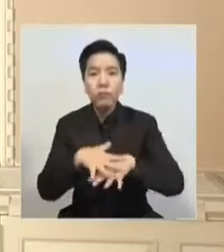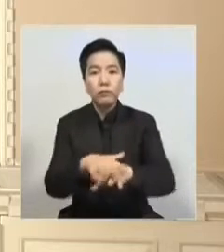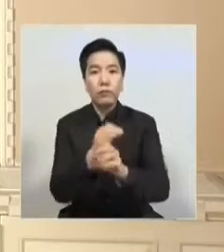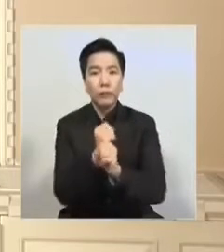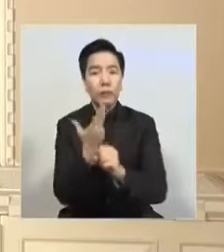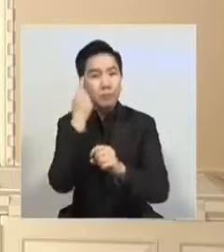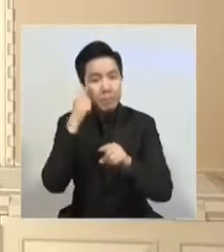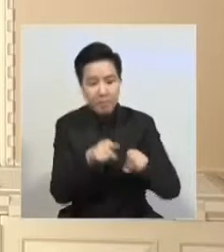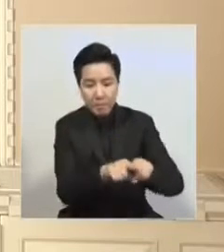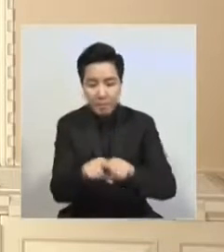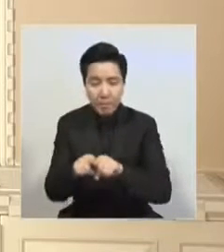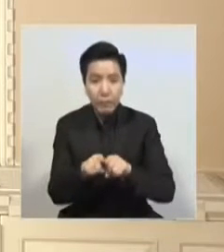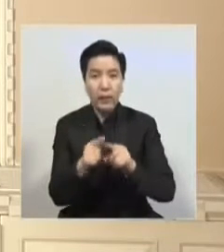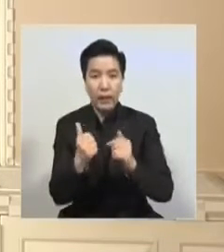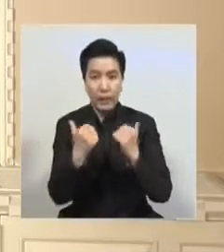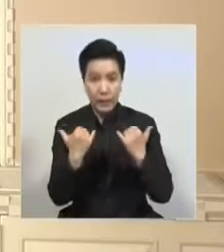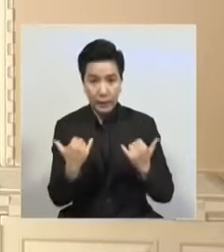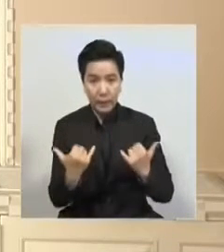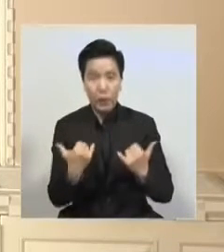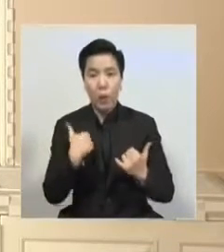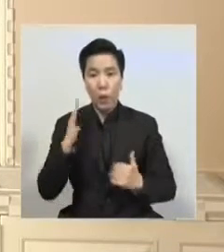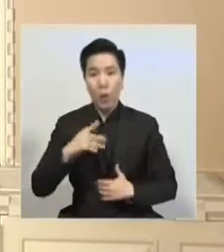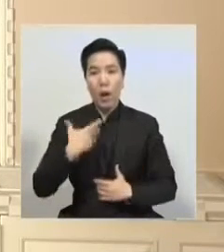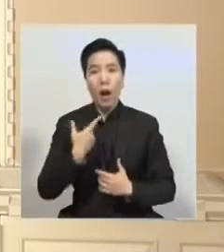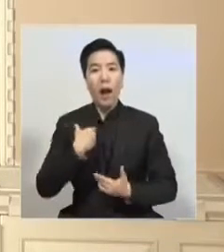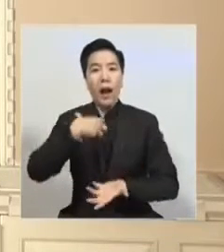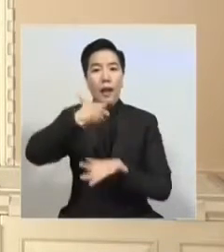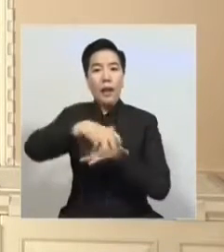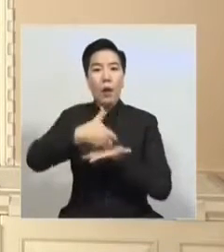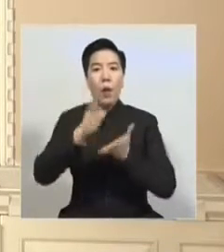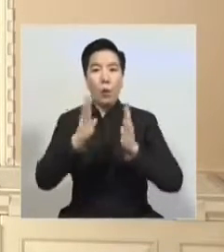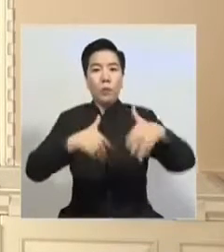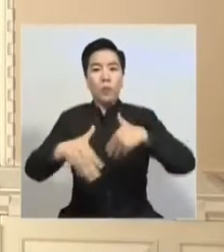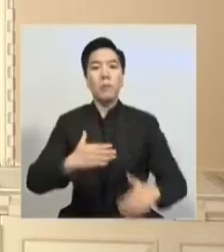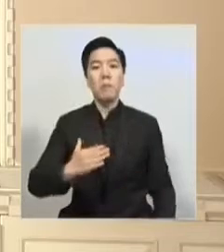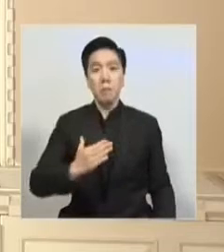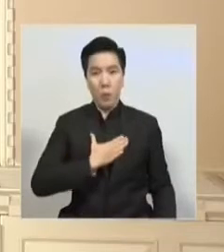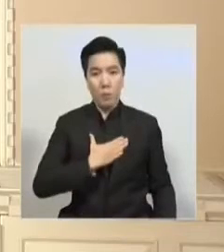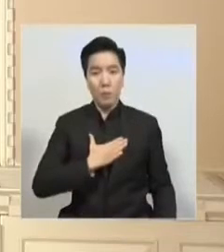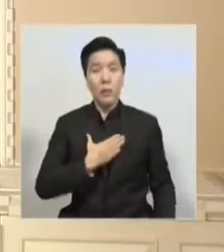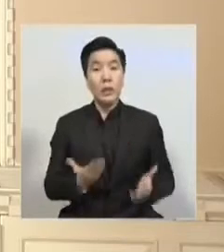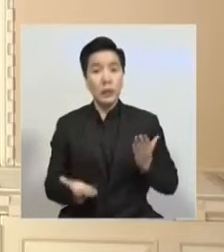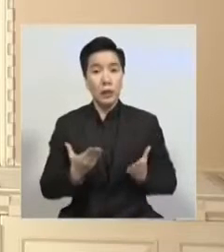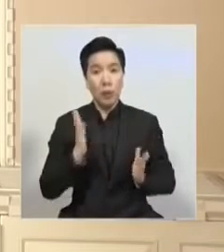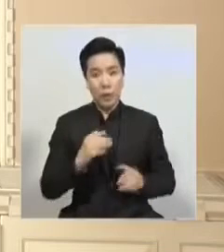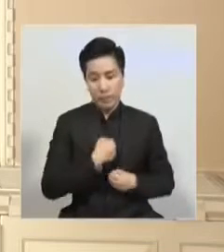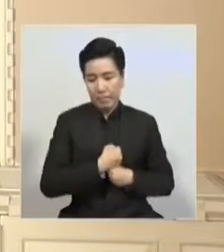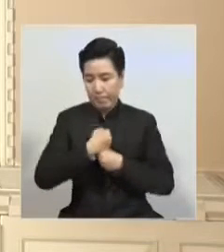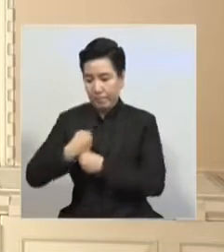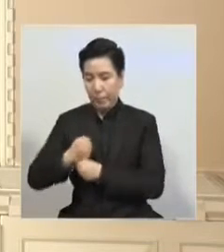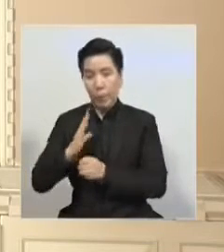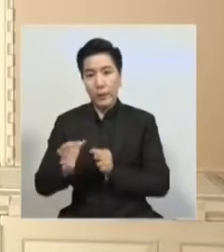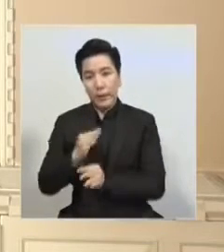Because he understands the gravity of the situation. But of course, he's not happy that many people still don't take